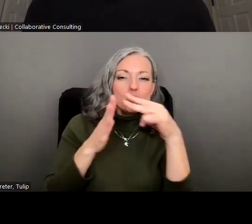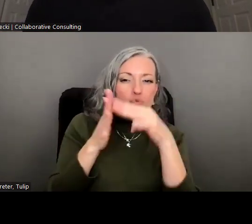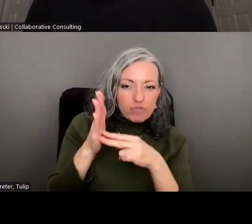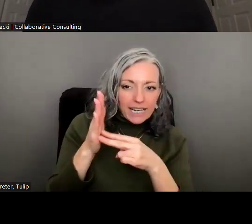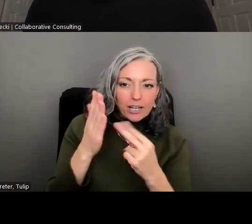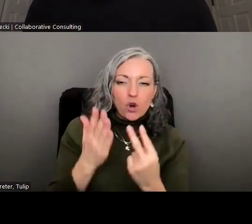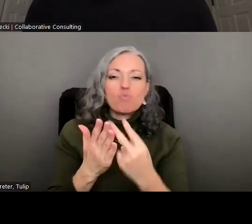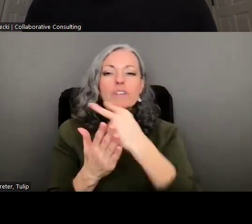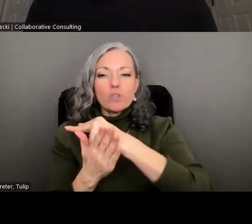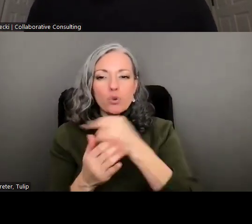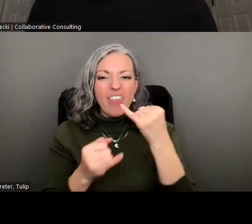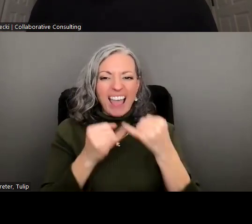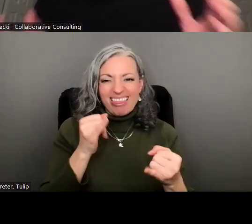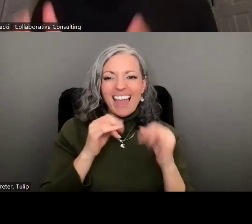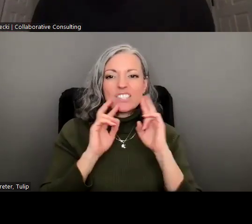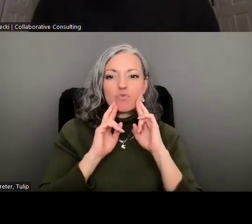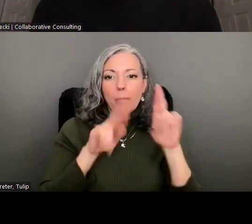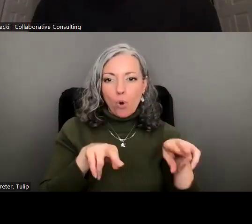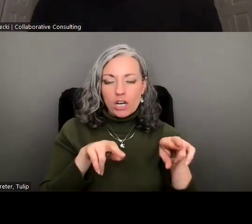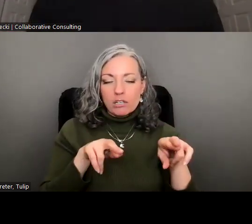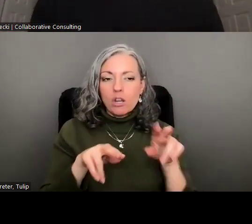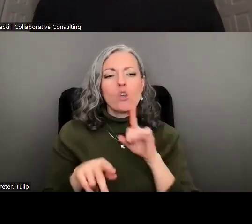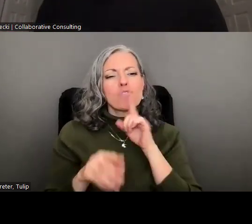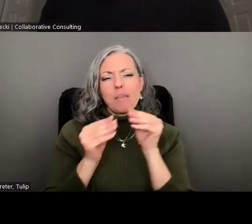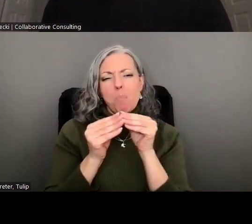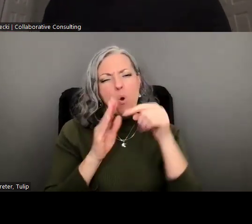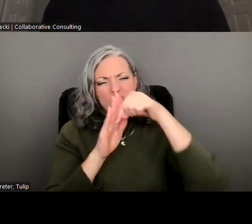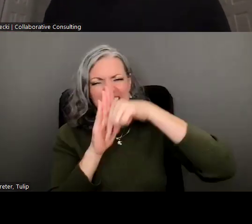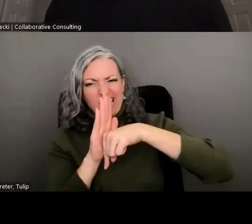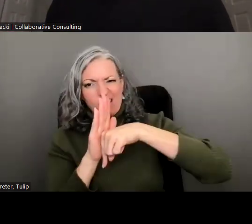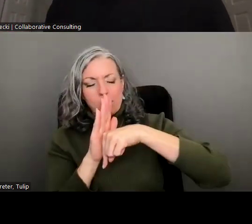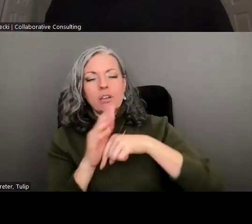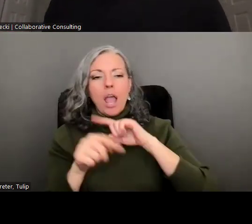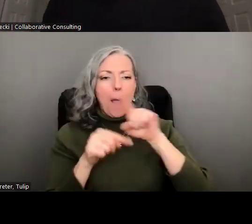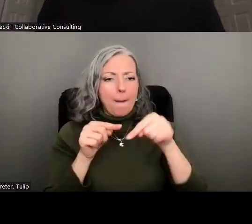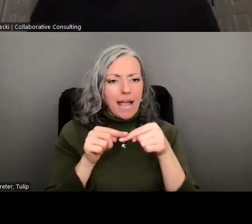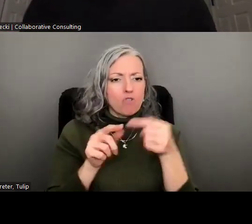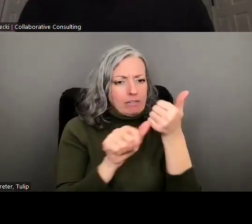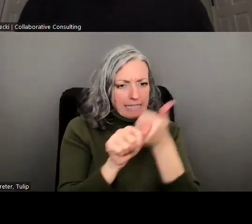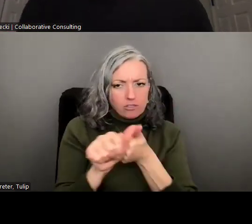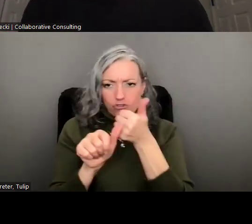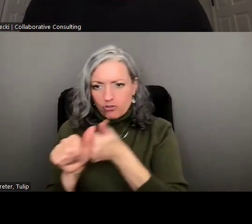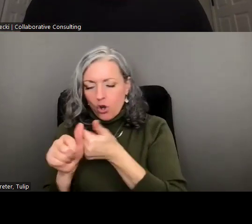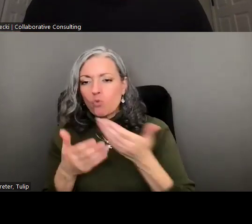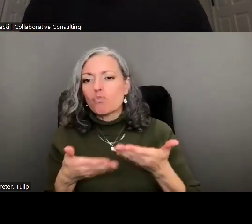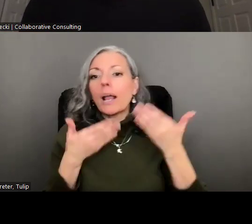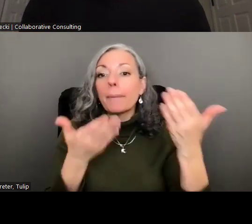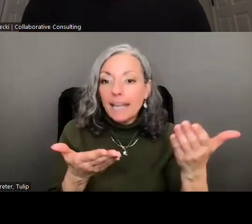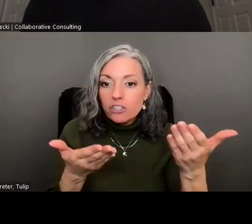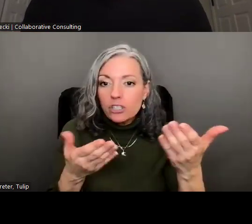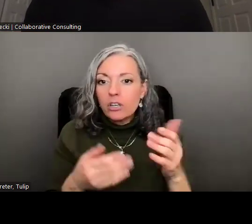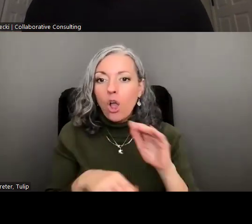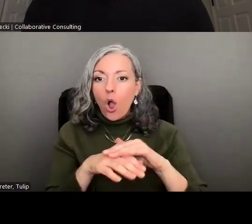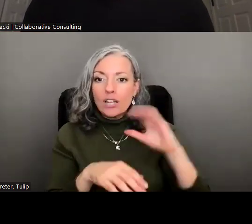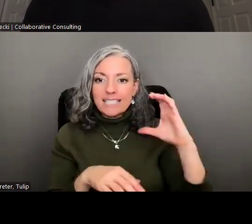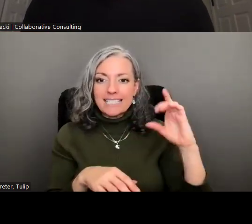final report, which does go into much greater depth of each recommendation. On the CDA